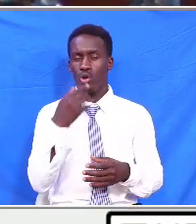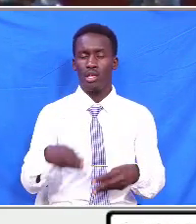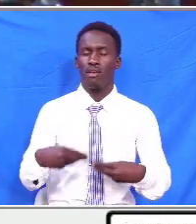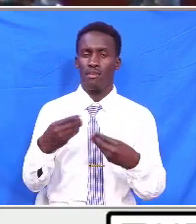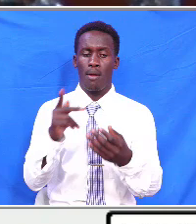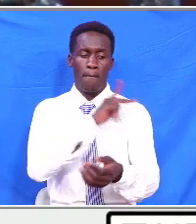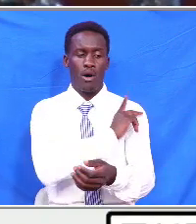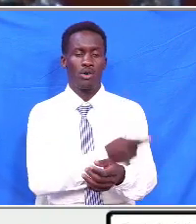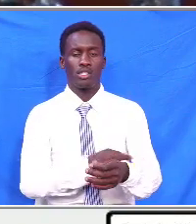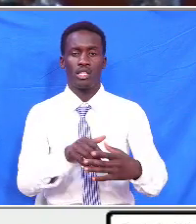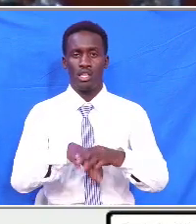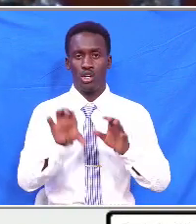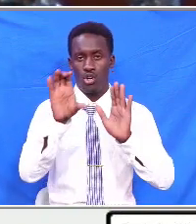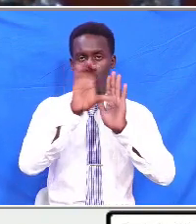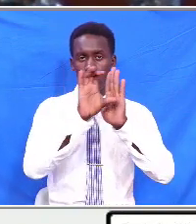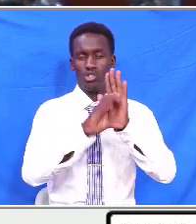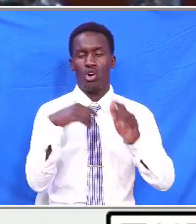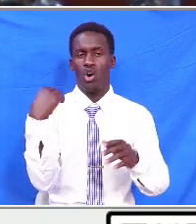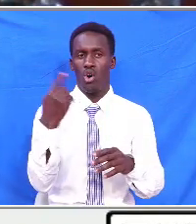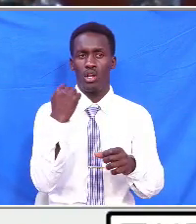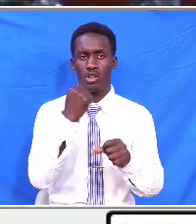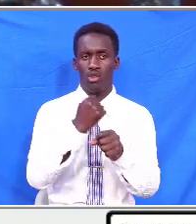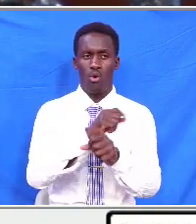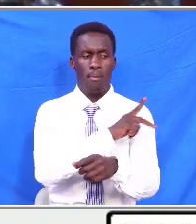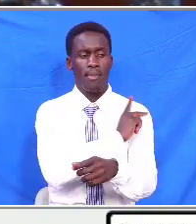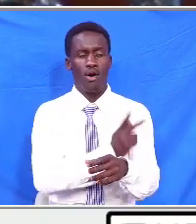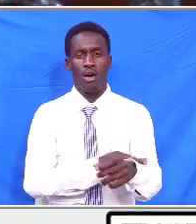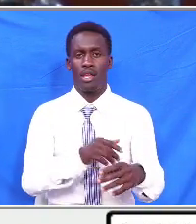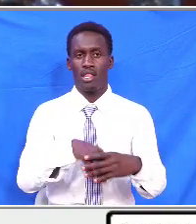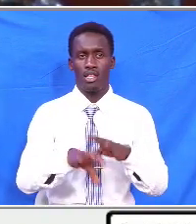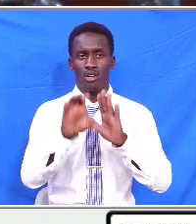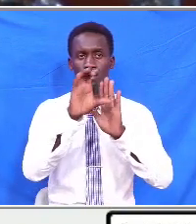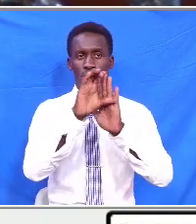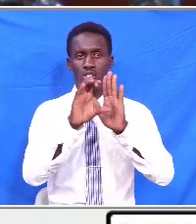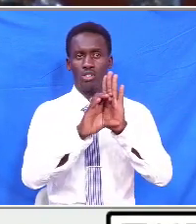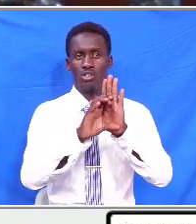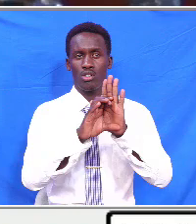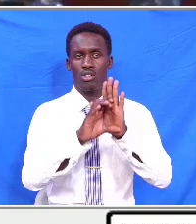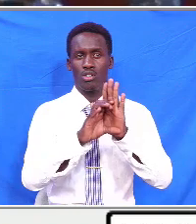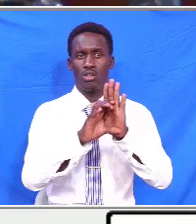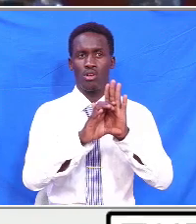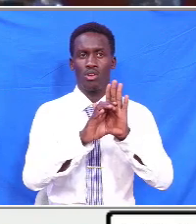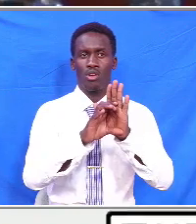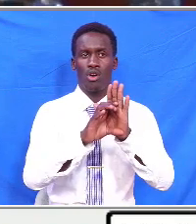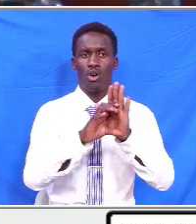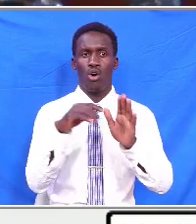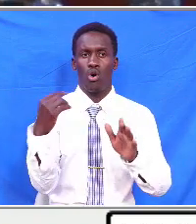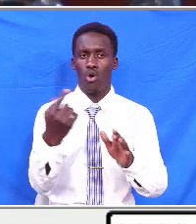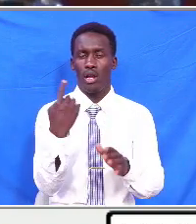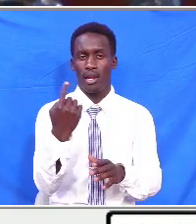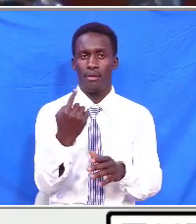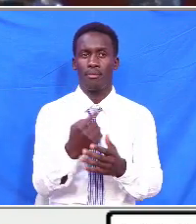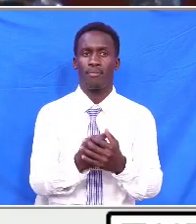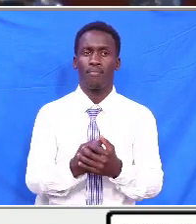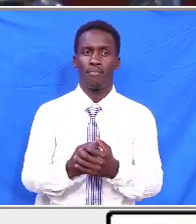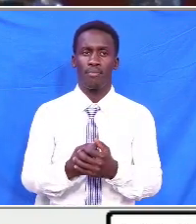the Constitution can only exercise those powers within the four corners of the power granted to them. That